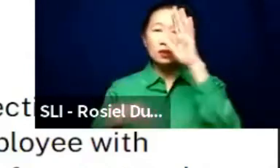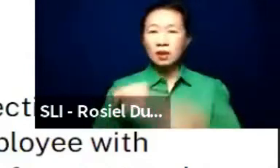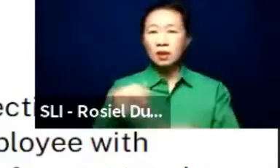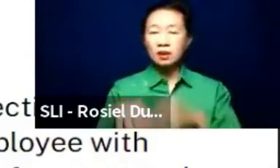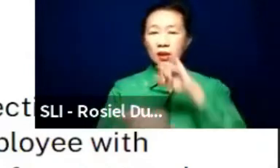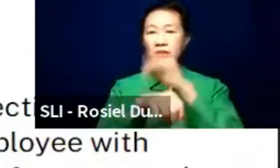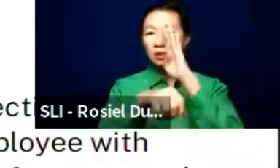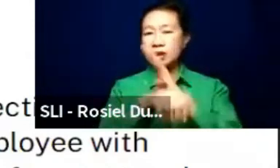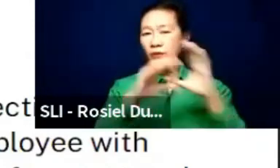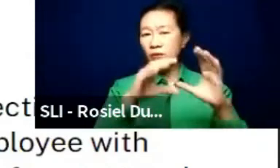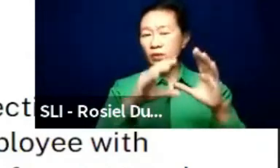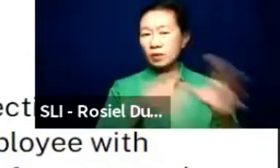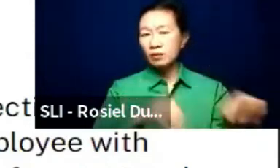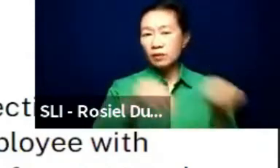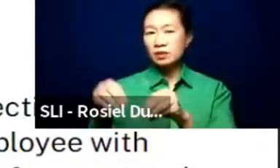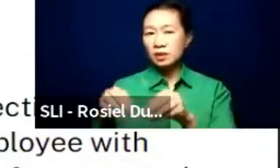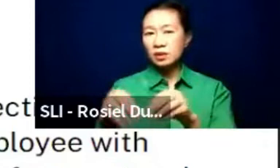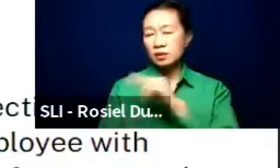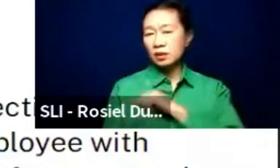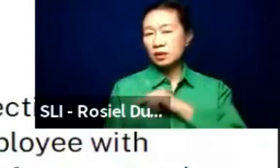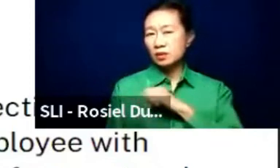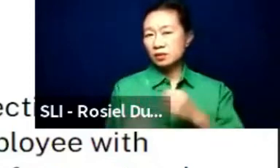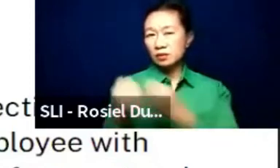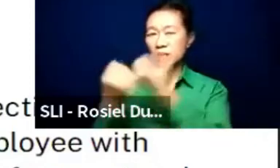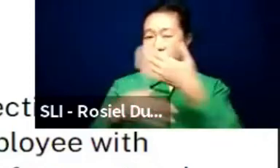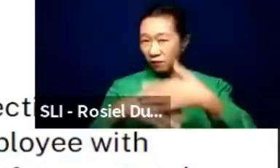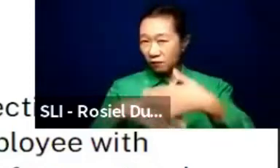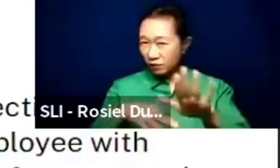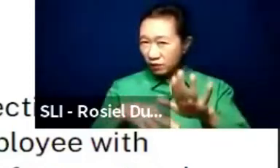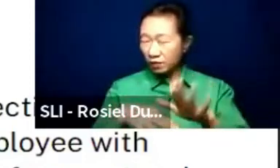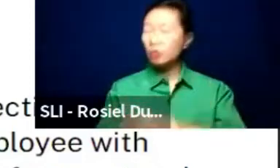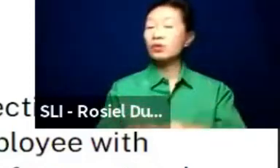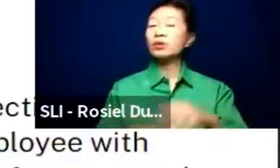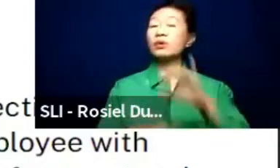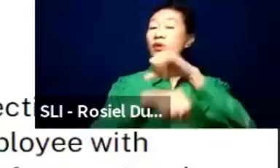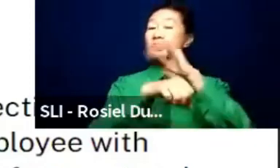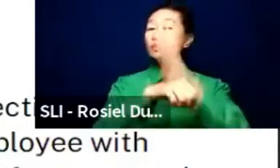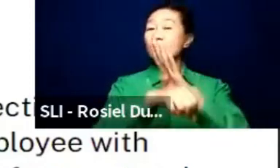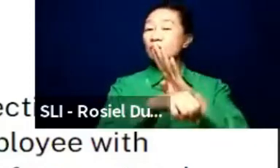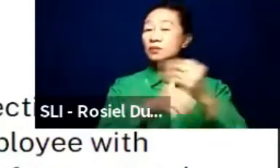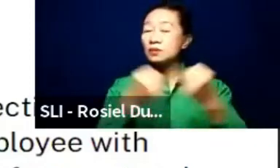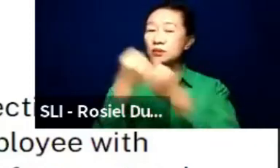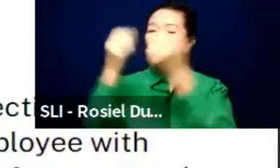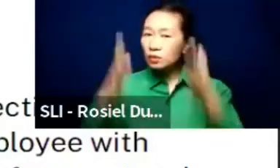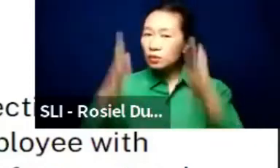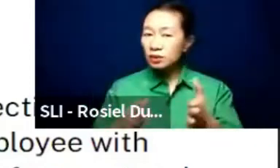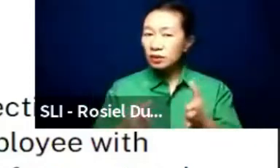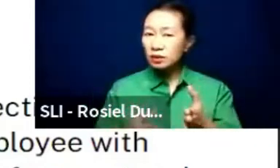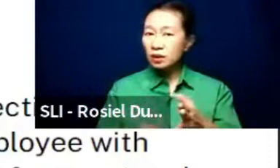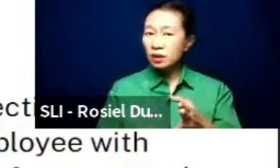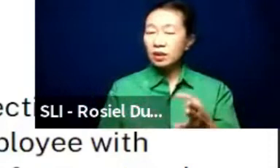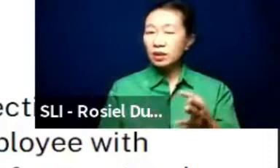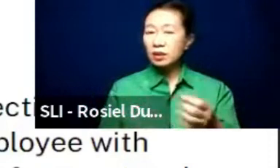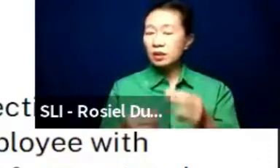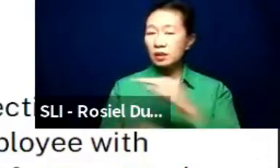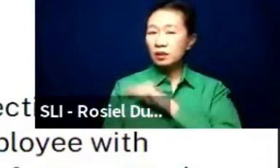really putting in place natural supports, no, after the job coach has weaned his support. So in the natural support,